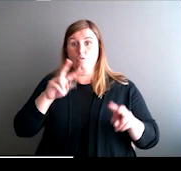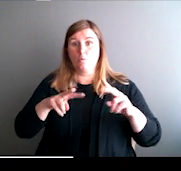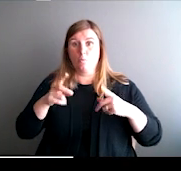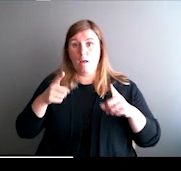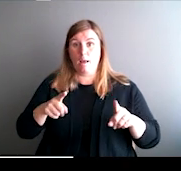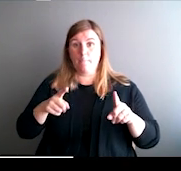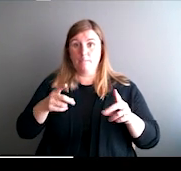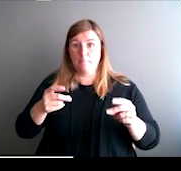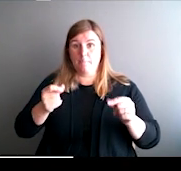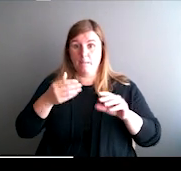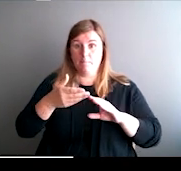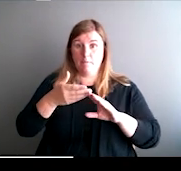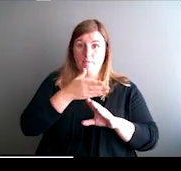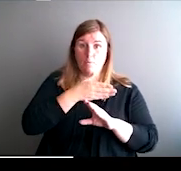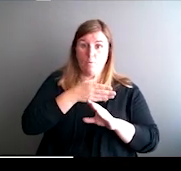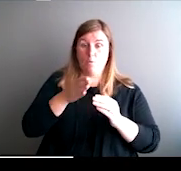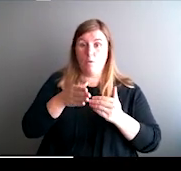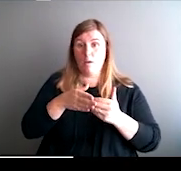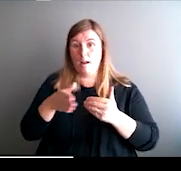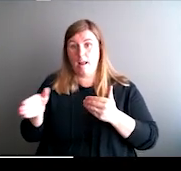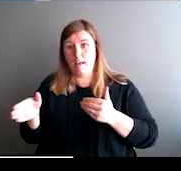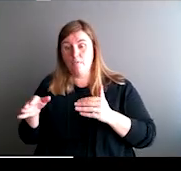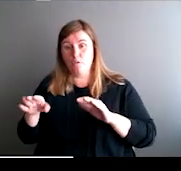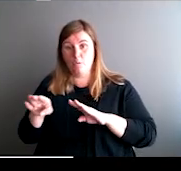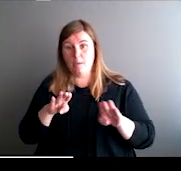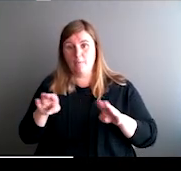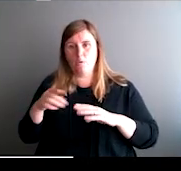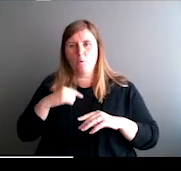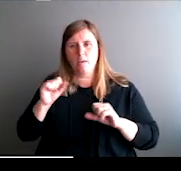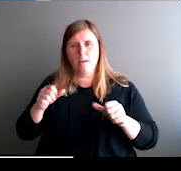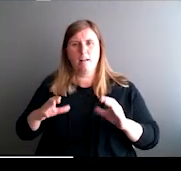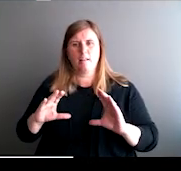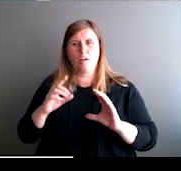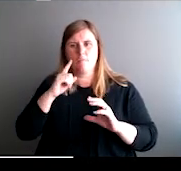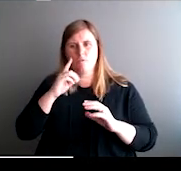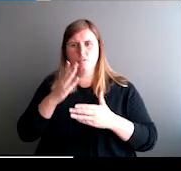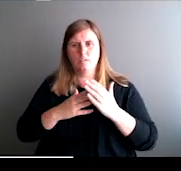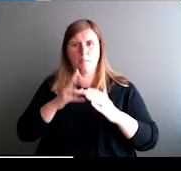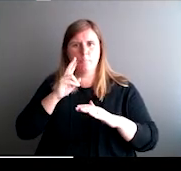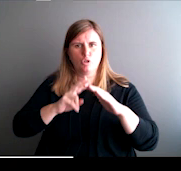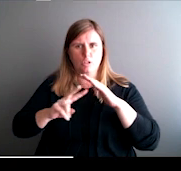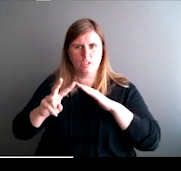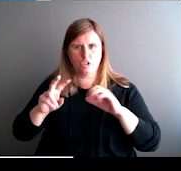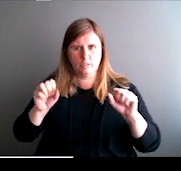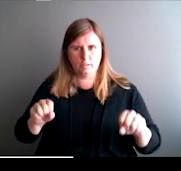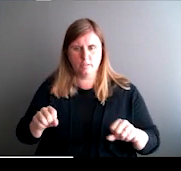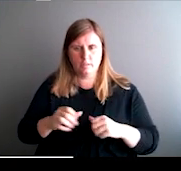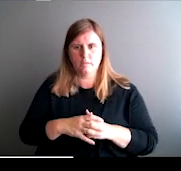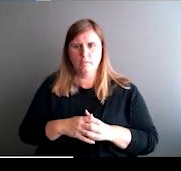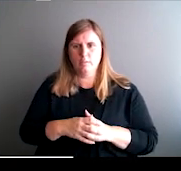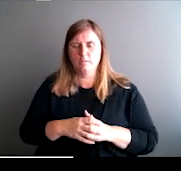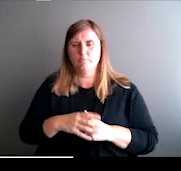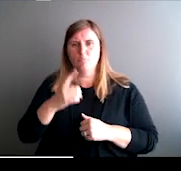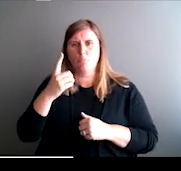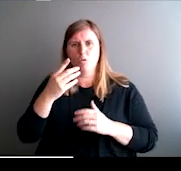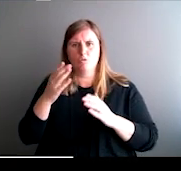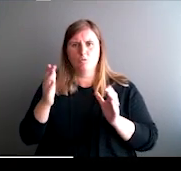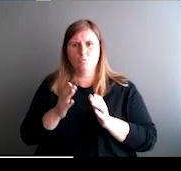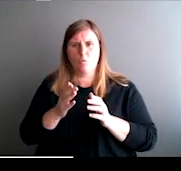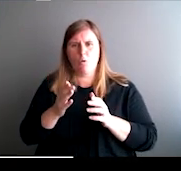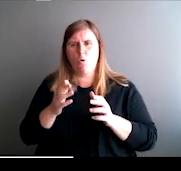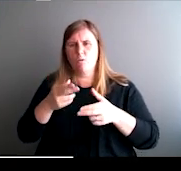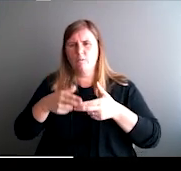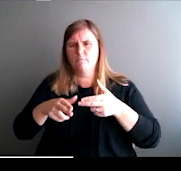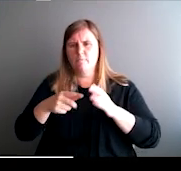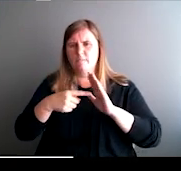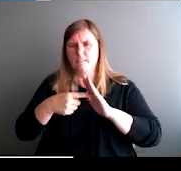before and immediately after the behavior, we can allow for some prediction. I'll give you a small example, and there'll be some more examples